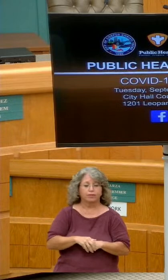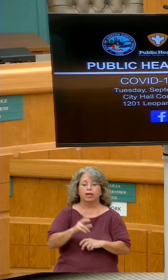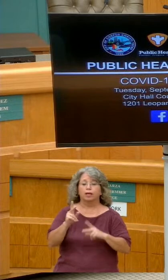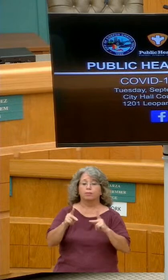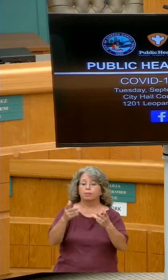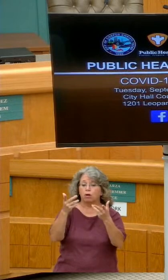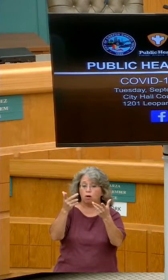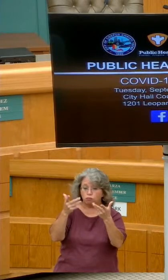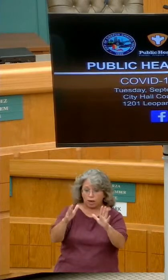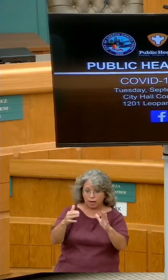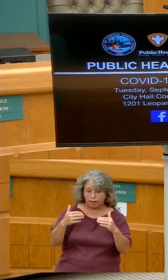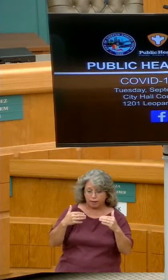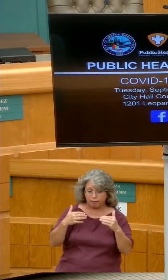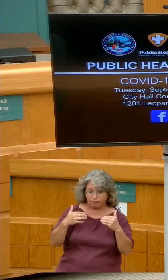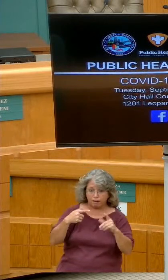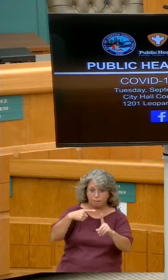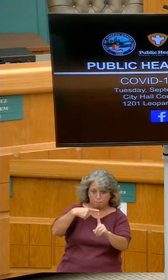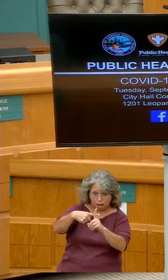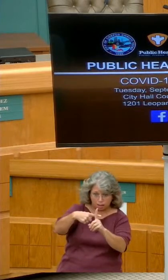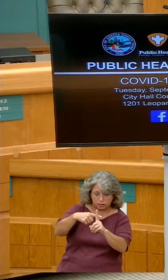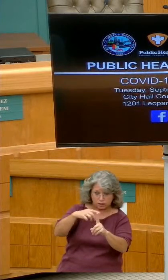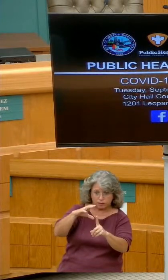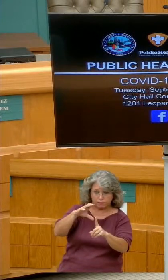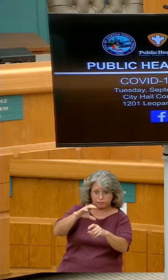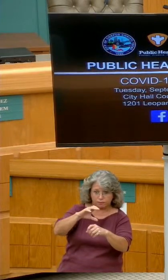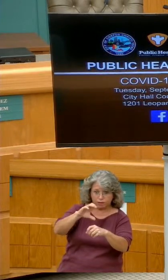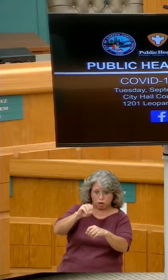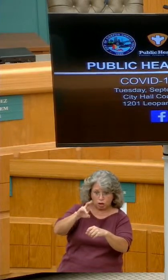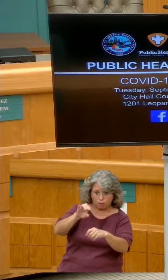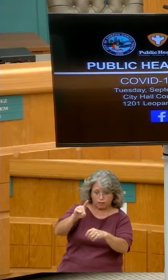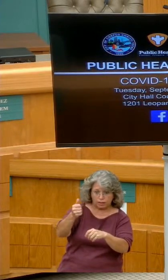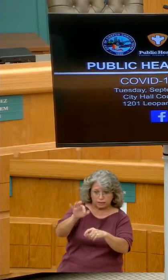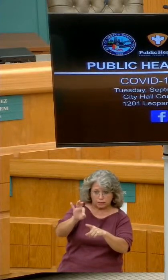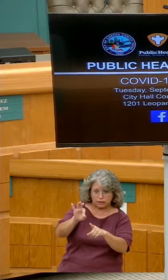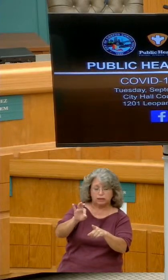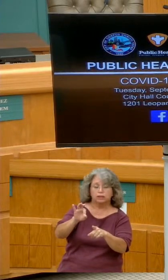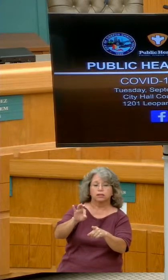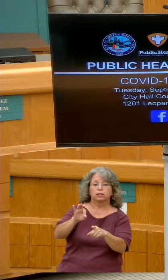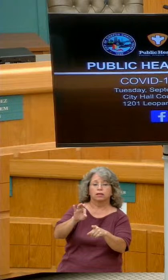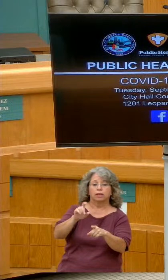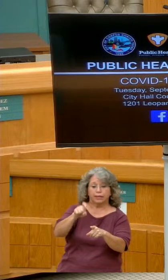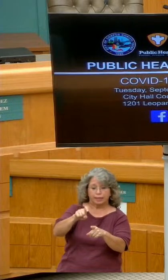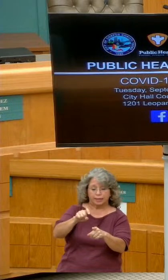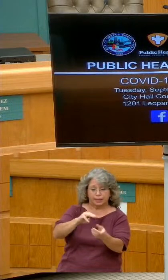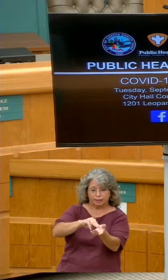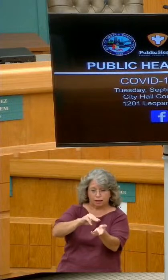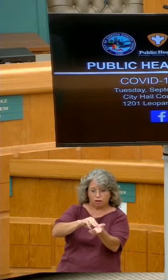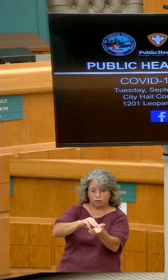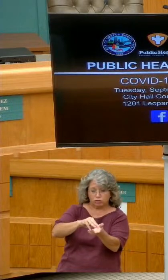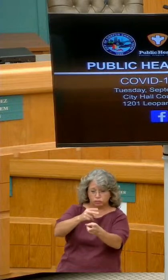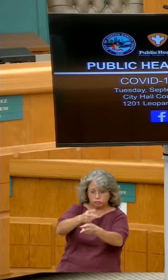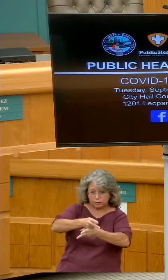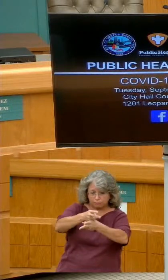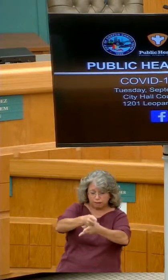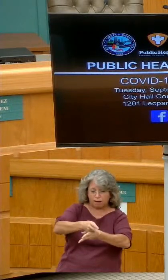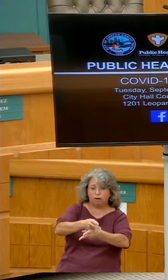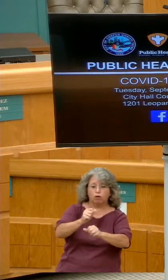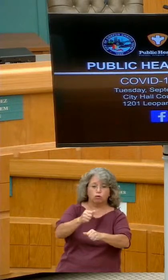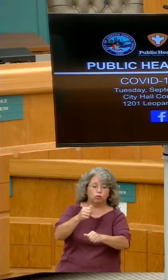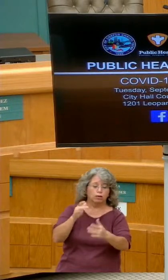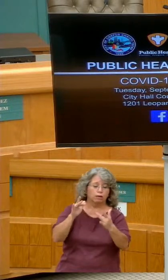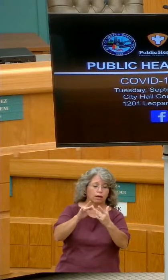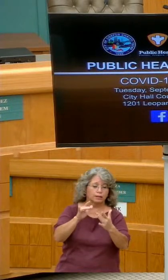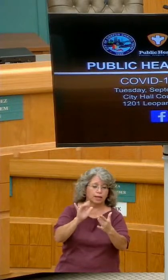positive and they're in need of medical care, you can also contact the COVID-19 outpatient clinic.